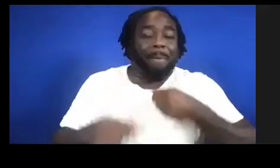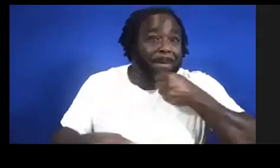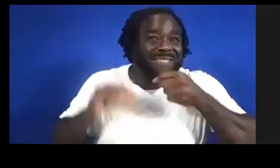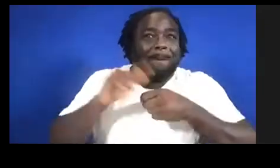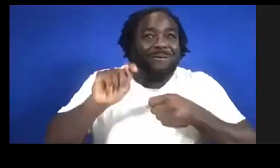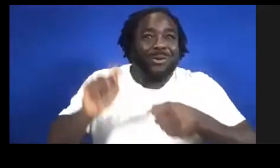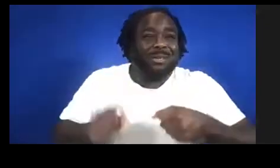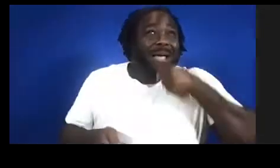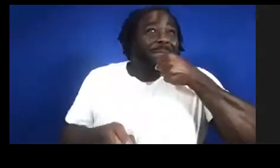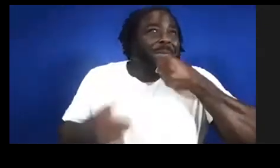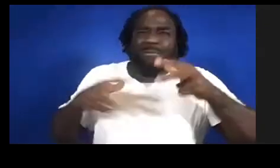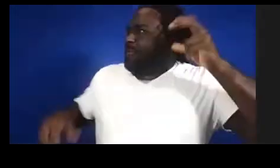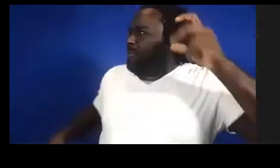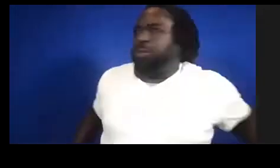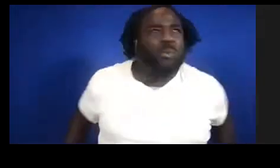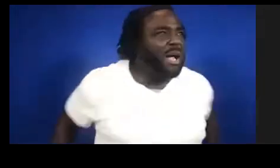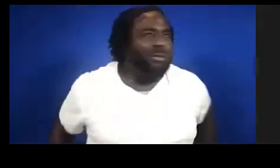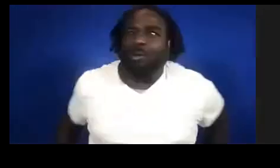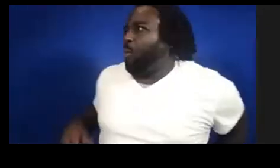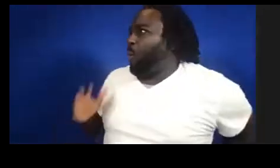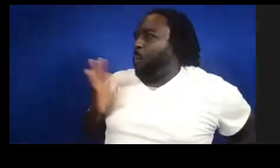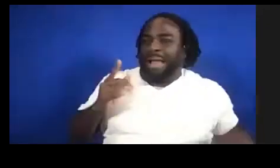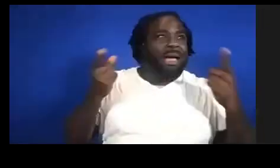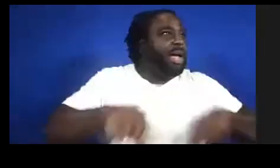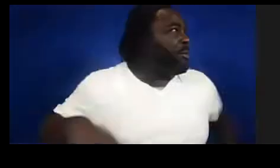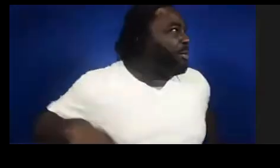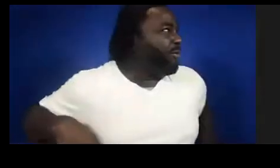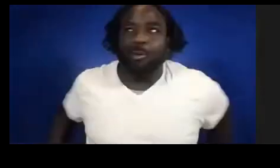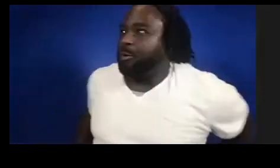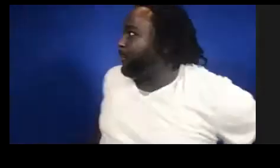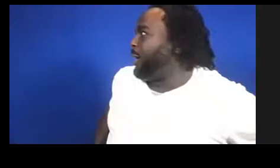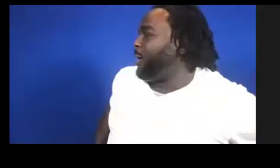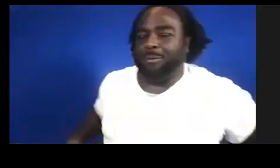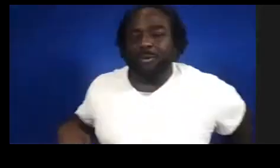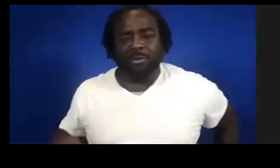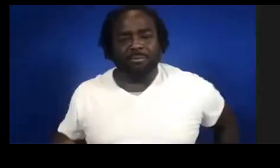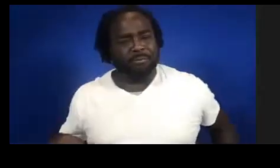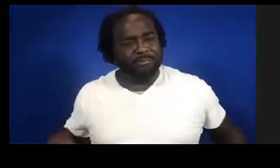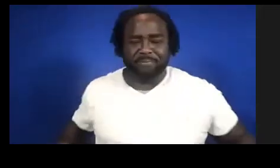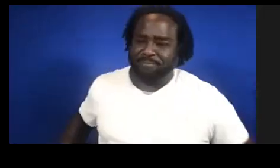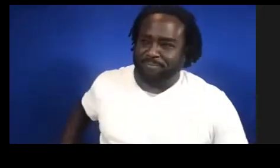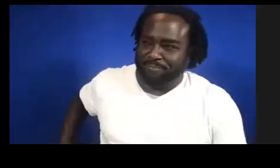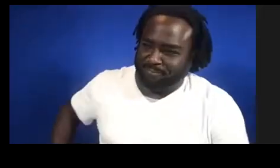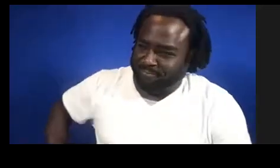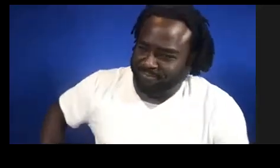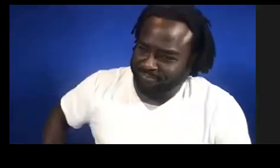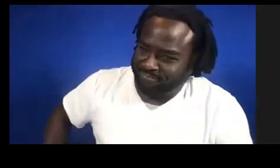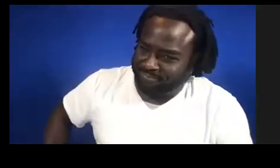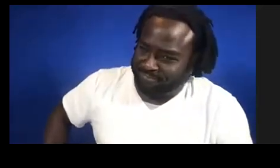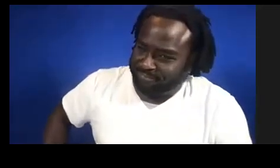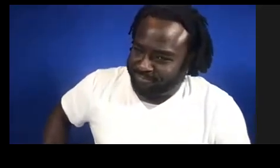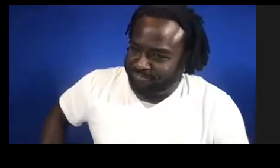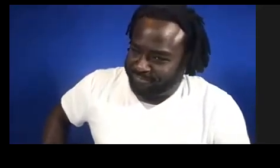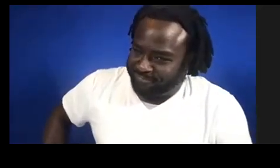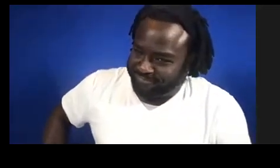Gatorade he trying to go through and then say, oh, you know what? Can I get a break so I can go and pee out all this Gatorade that I done drank right now, trying to keep my